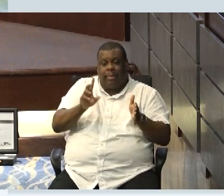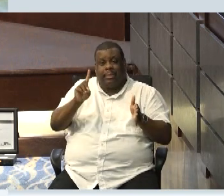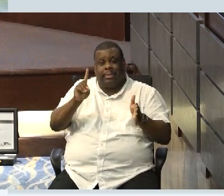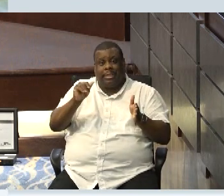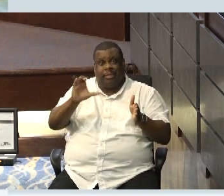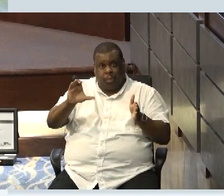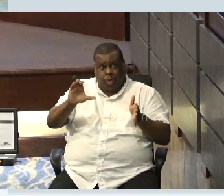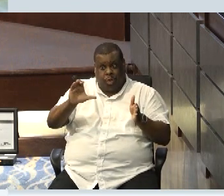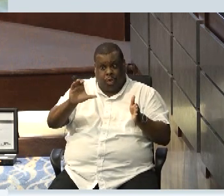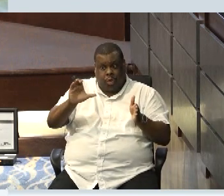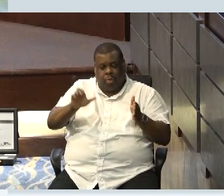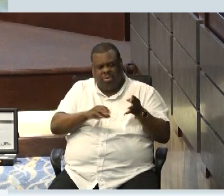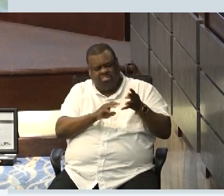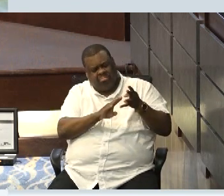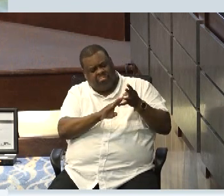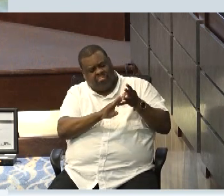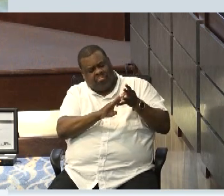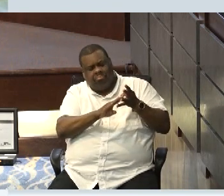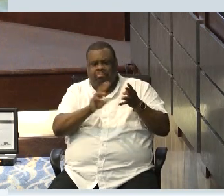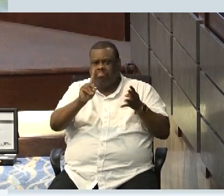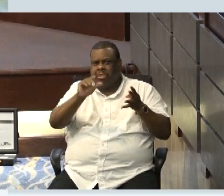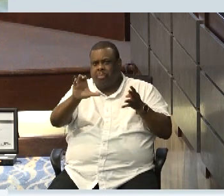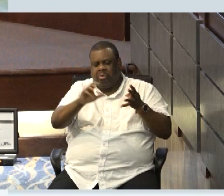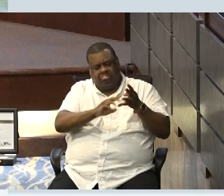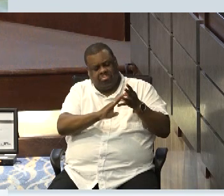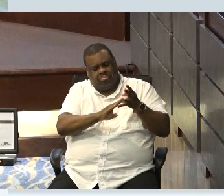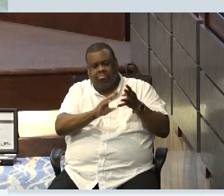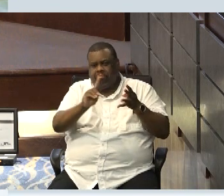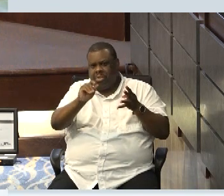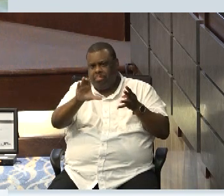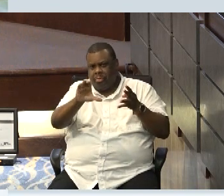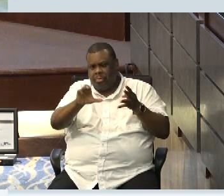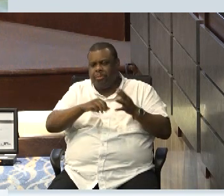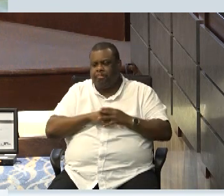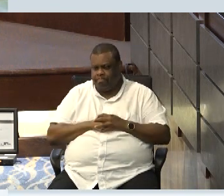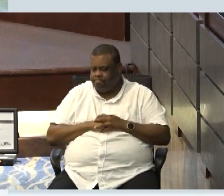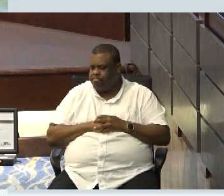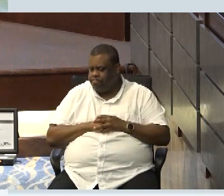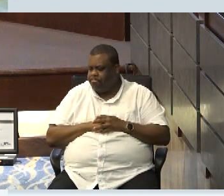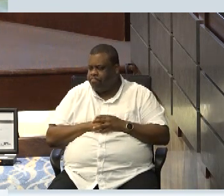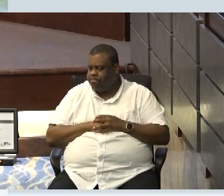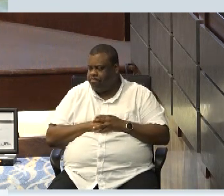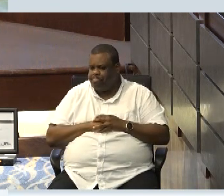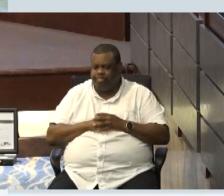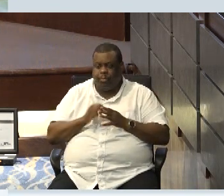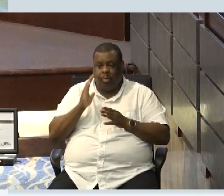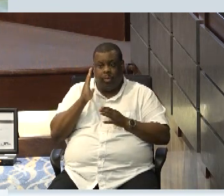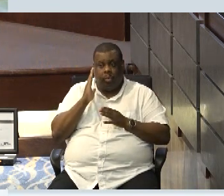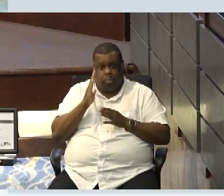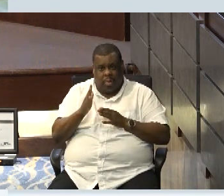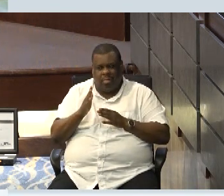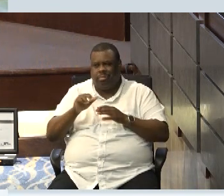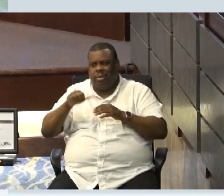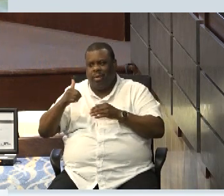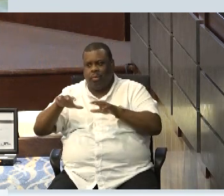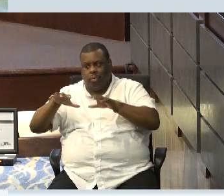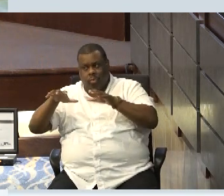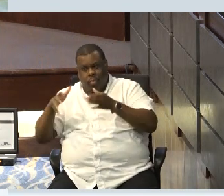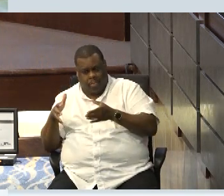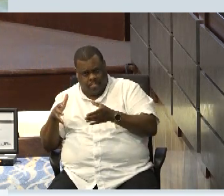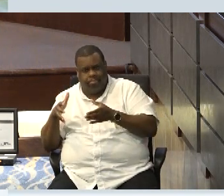for submittals. The evaluation of proposals will be performed by a team